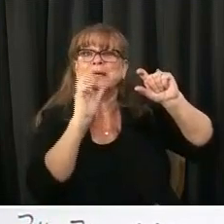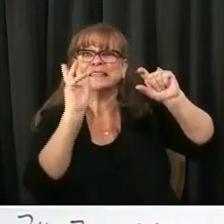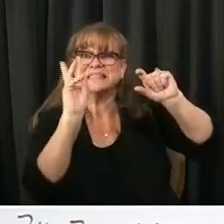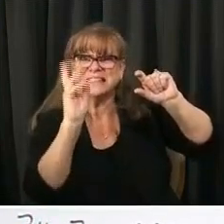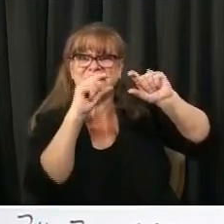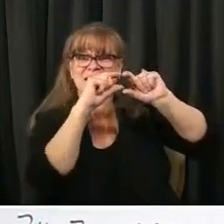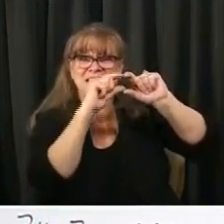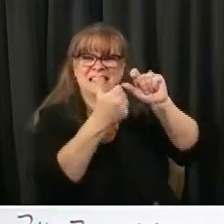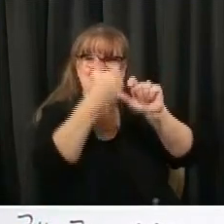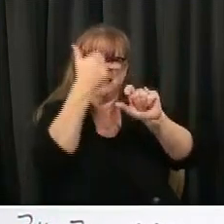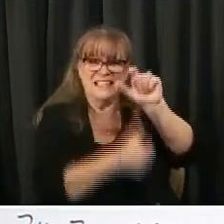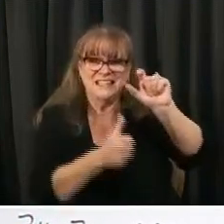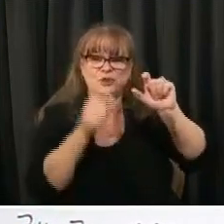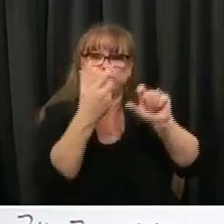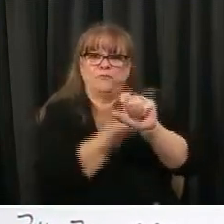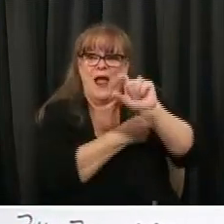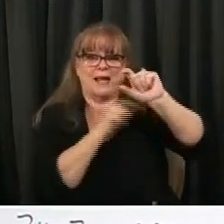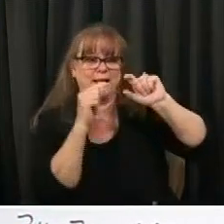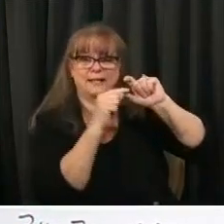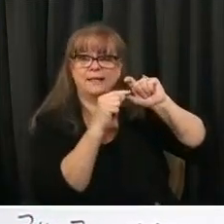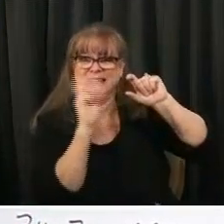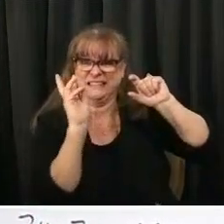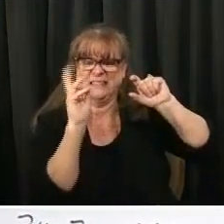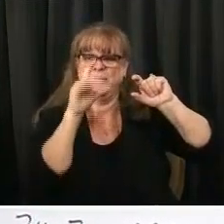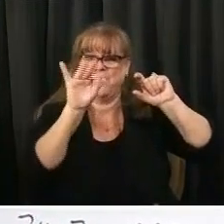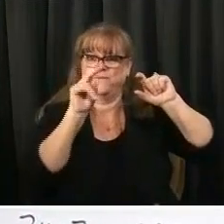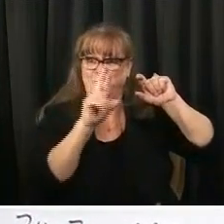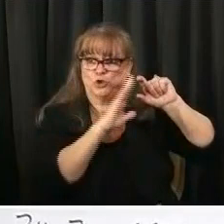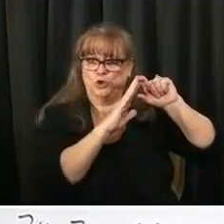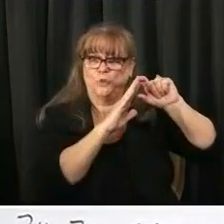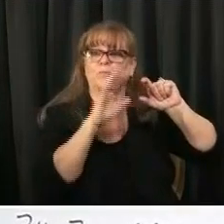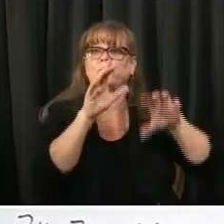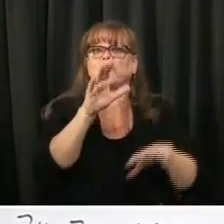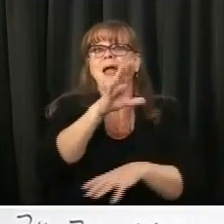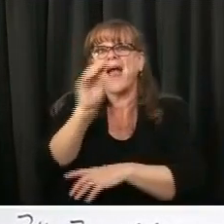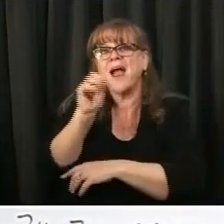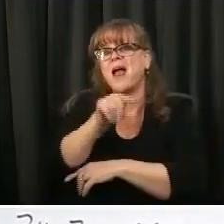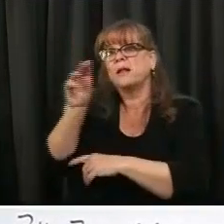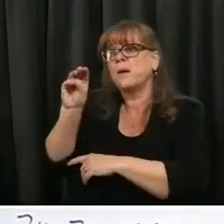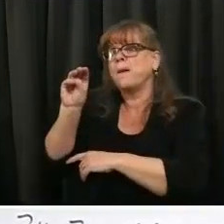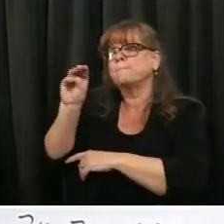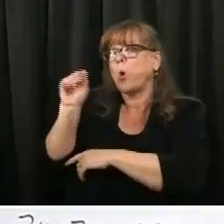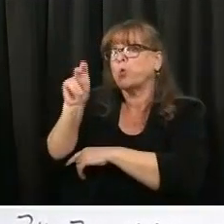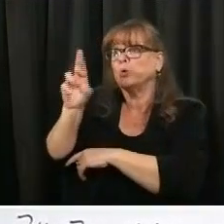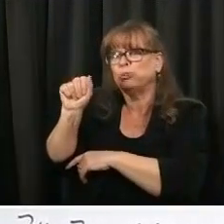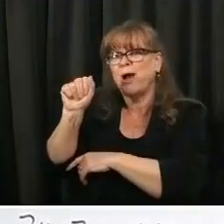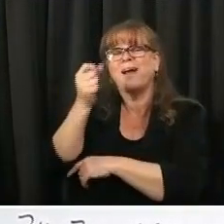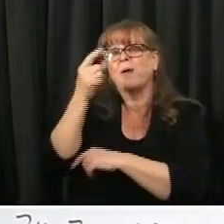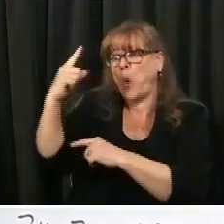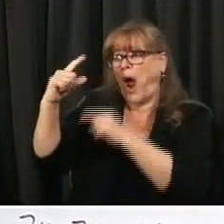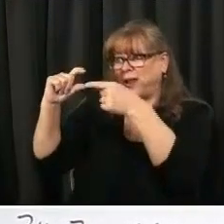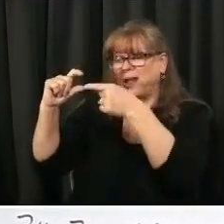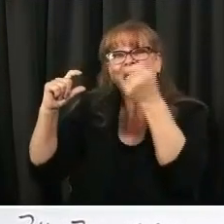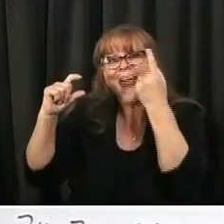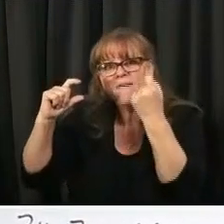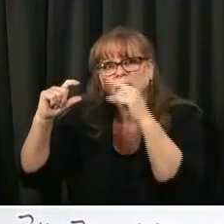every 10-dose vial of Moderna is that we actually correct these numbers, and that leads to